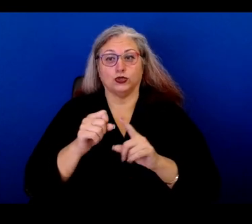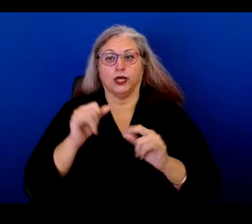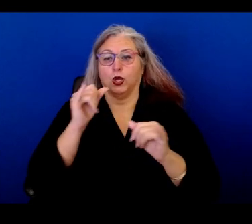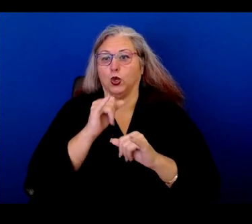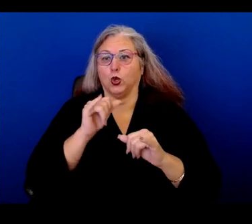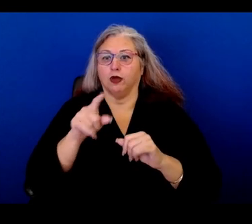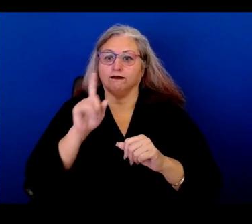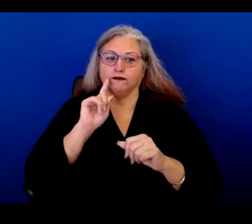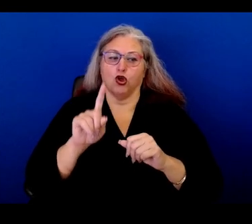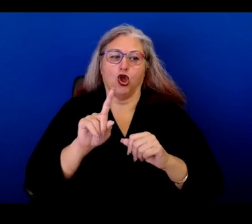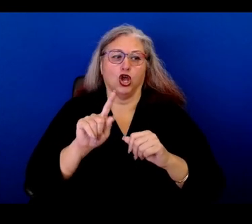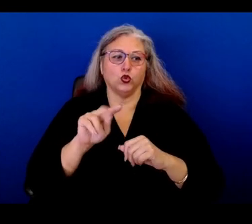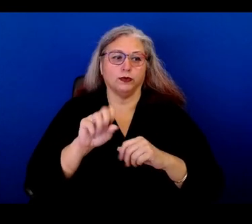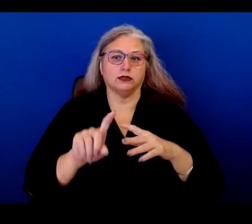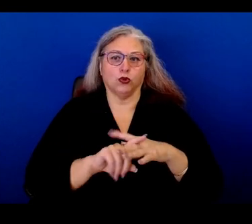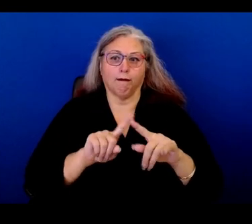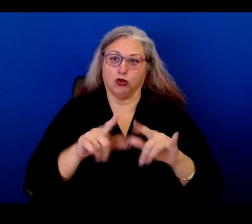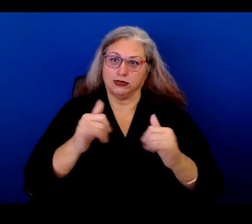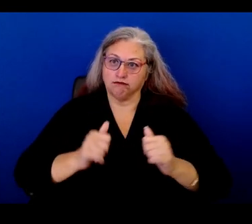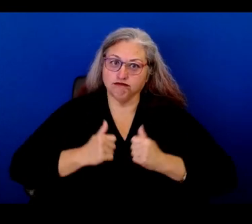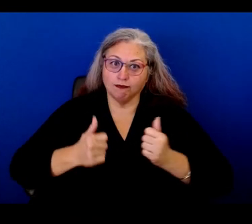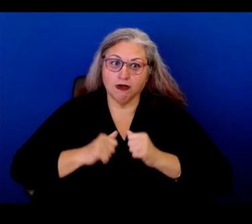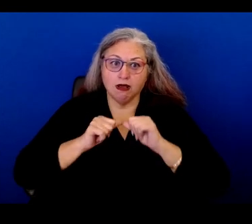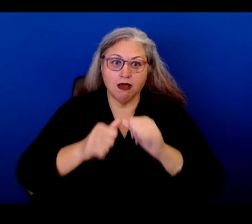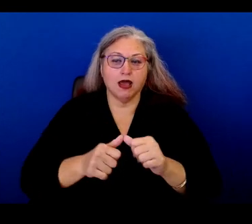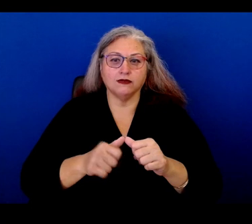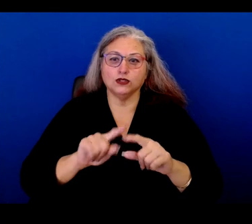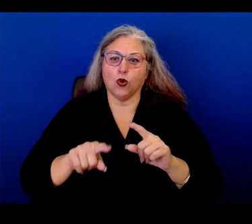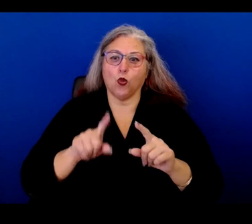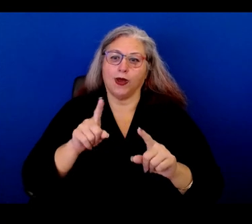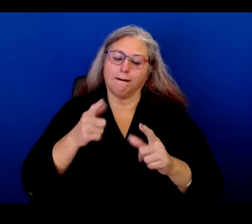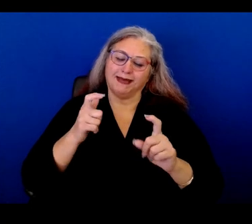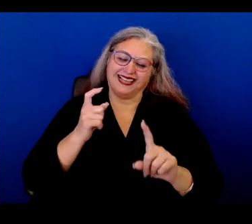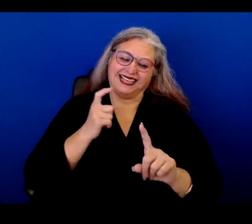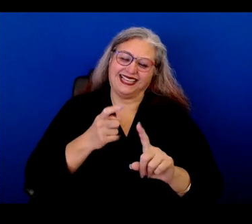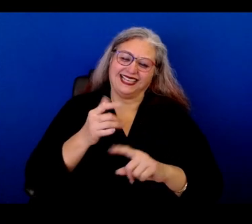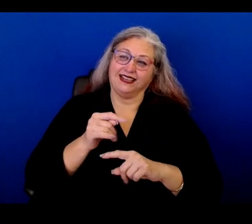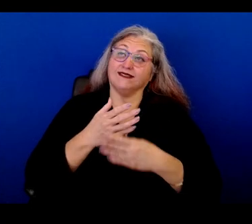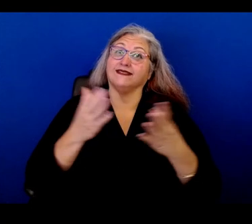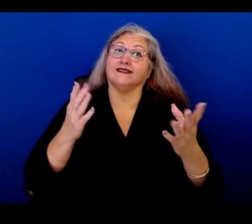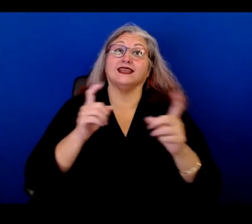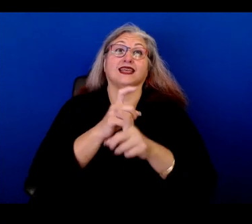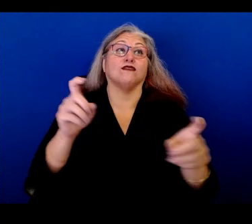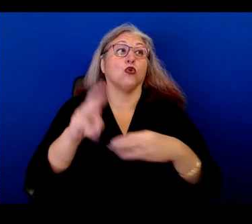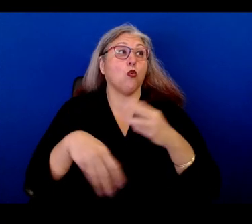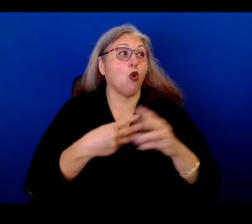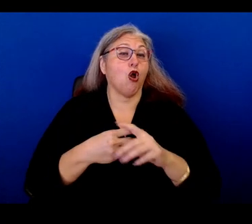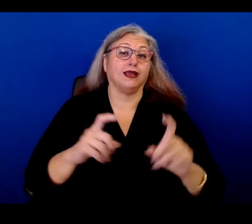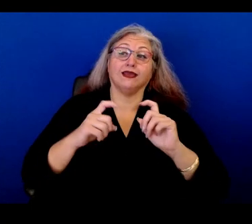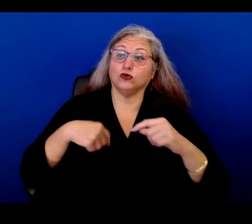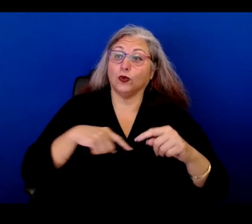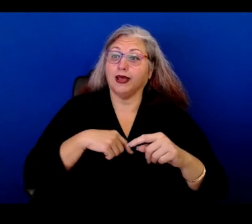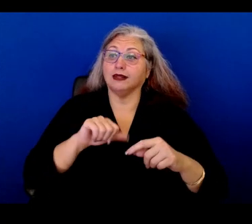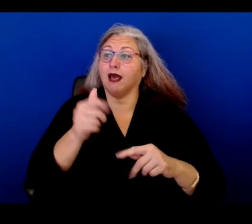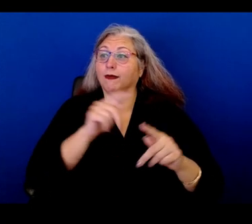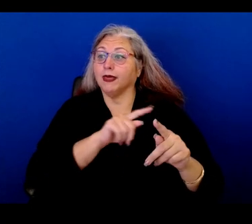of recurring tumors and your survival. One of the main gifts that you're giving to the world, to us, and to people